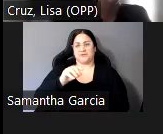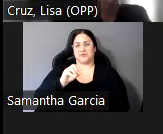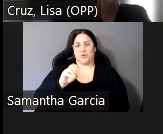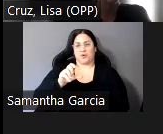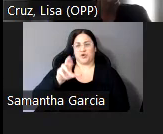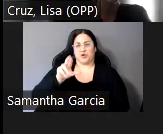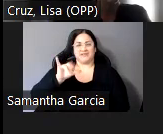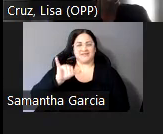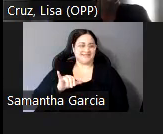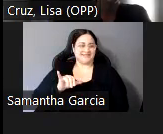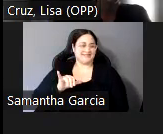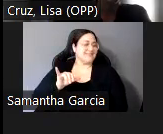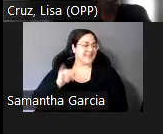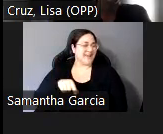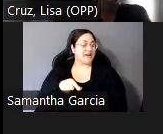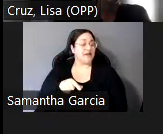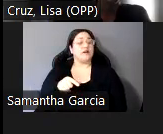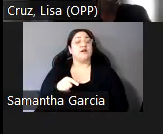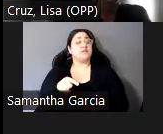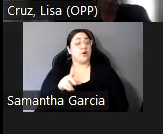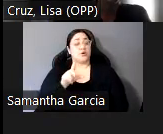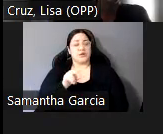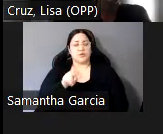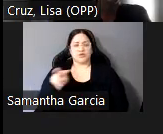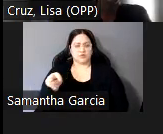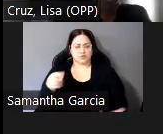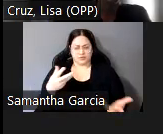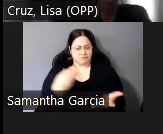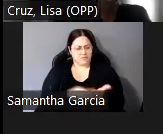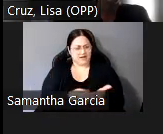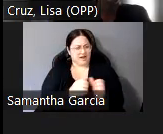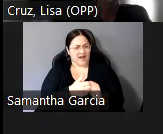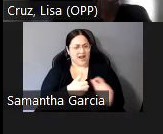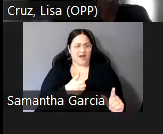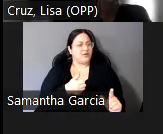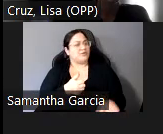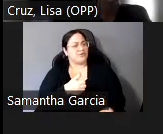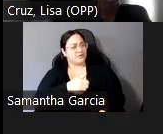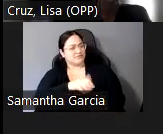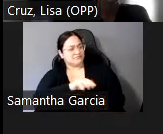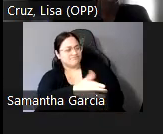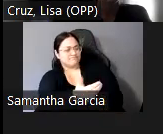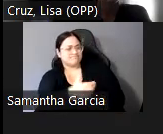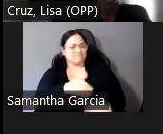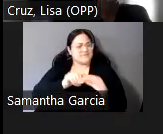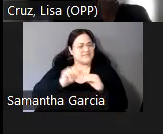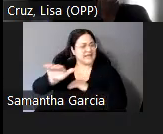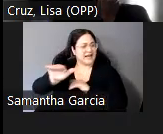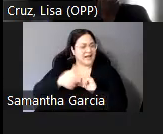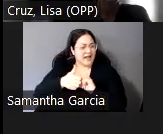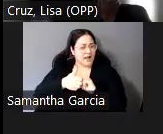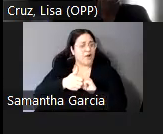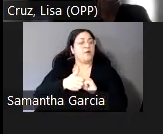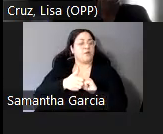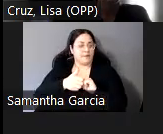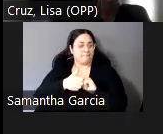where victims are sending money. Typically, it happens where the funds are going overseas, and that has a large portion to do with what we call investment